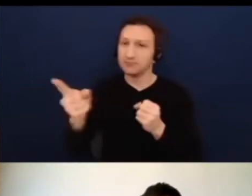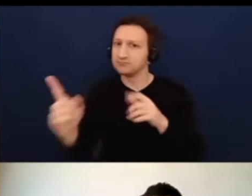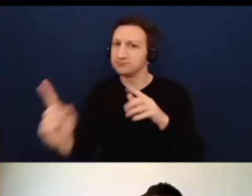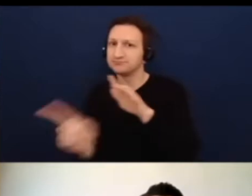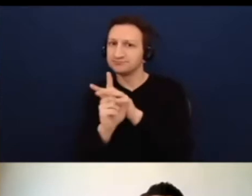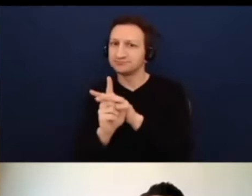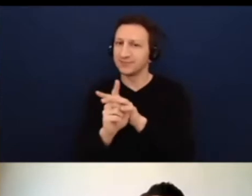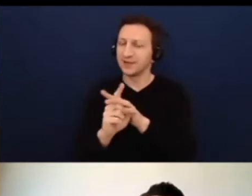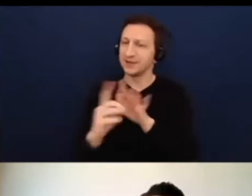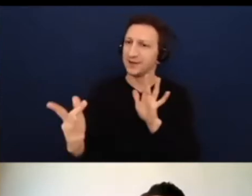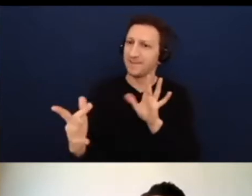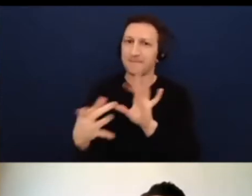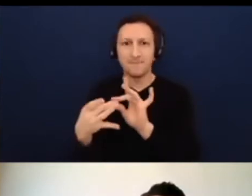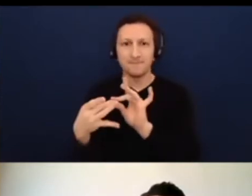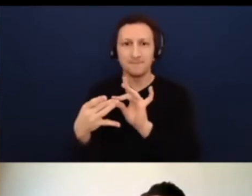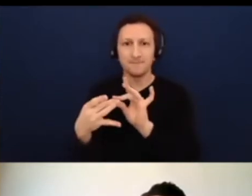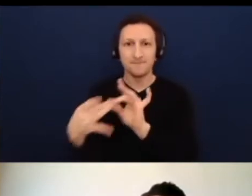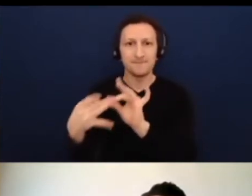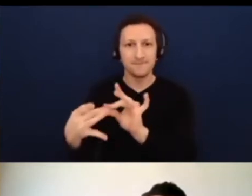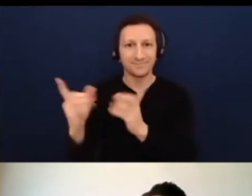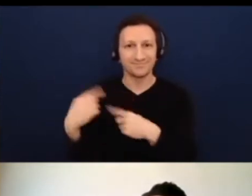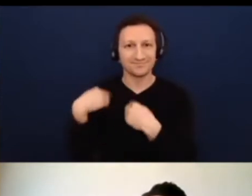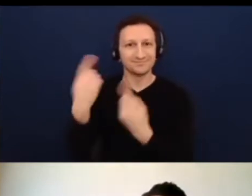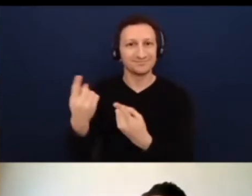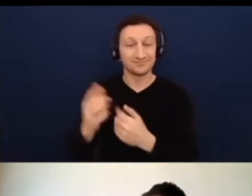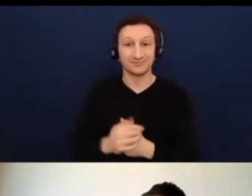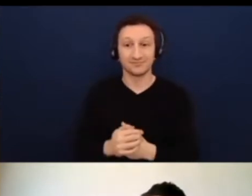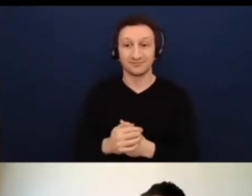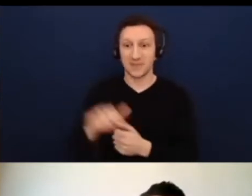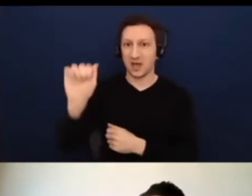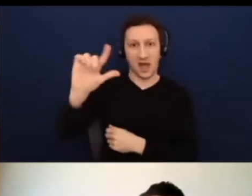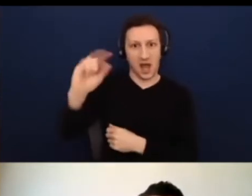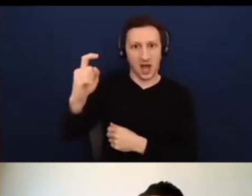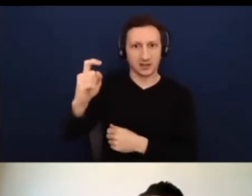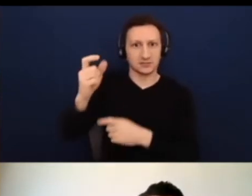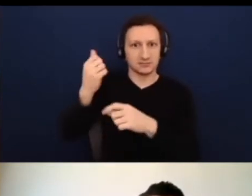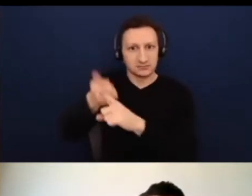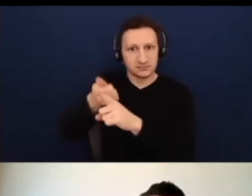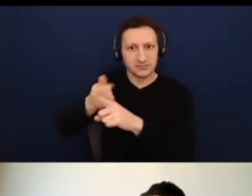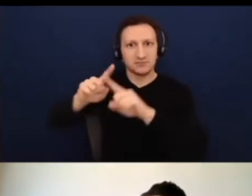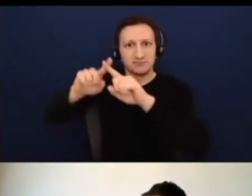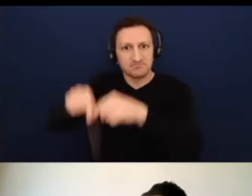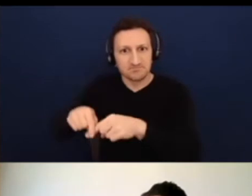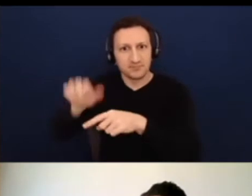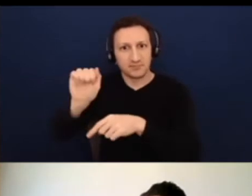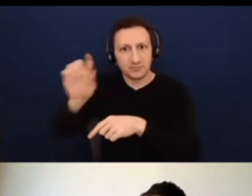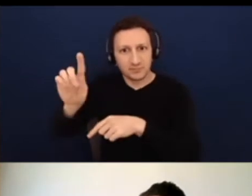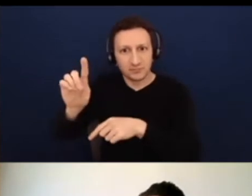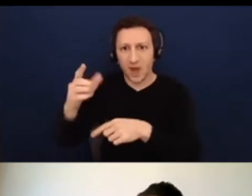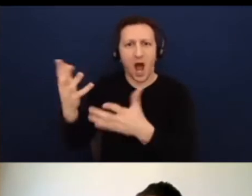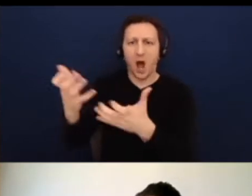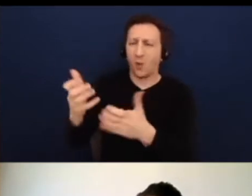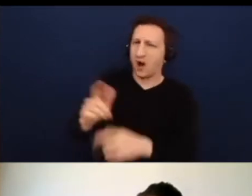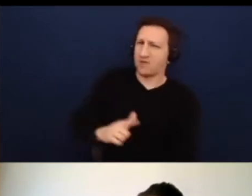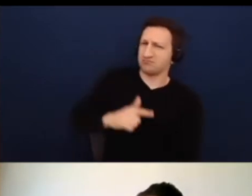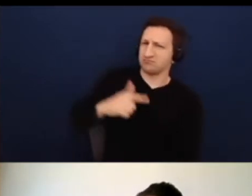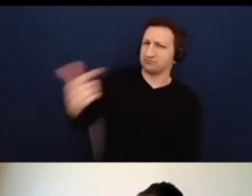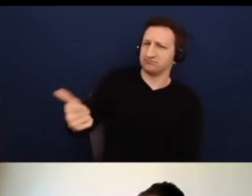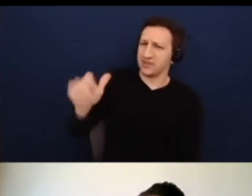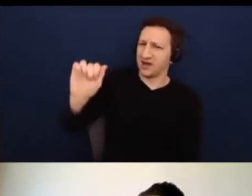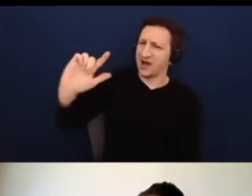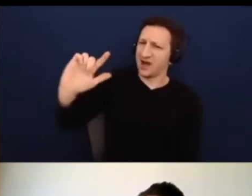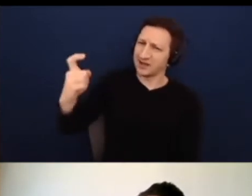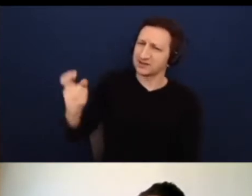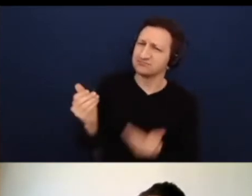have great respect for Alex and his opinions as an input in terms of how he experiences everything. So I'd like to turn it over to